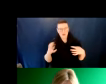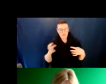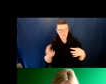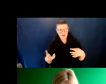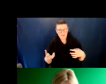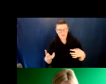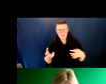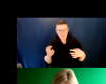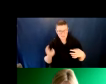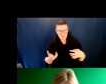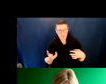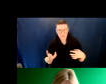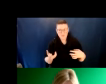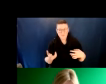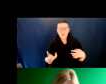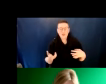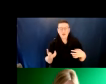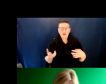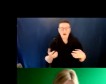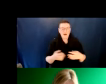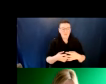we process thought and speech.